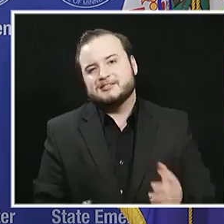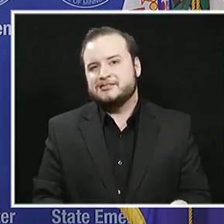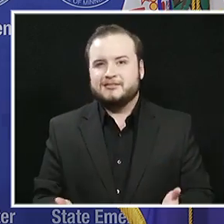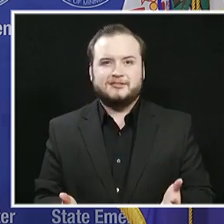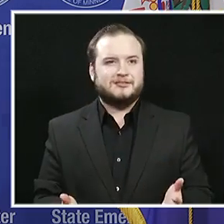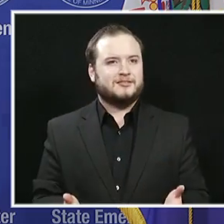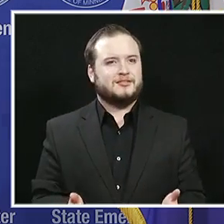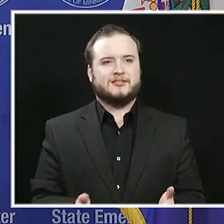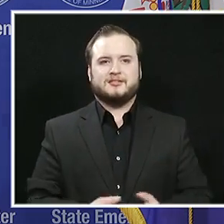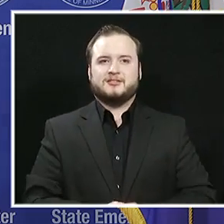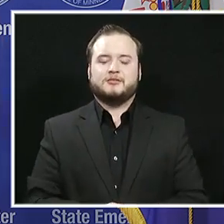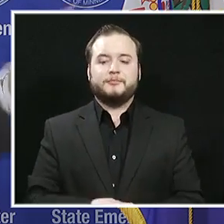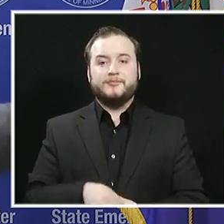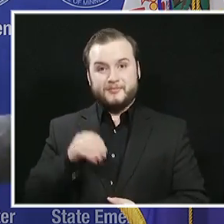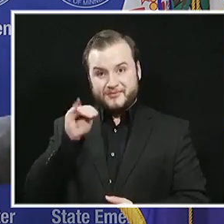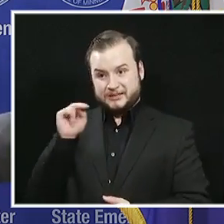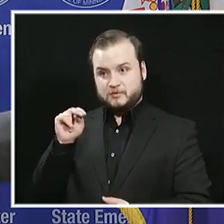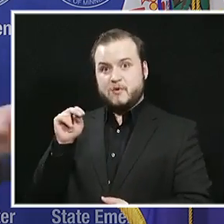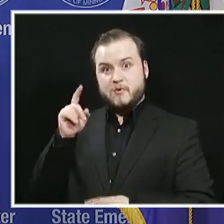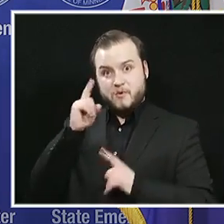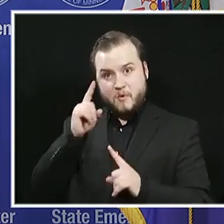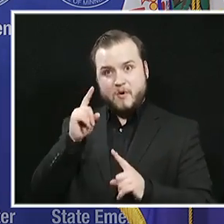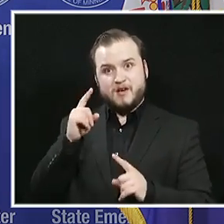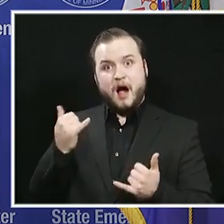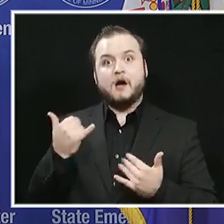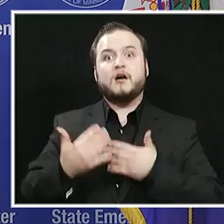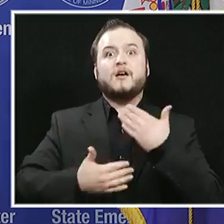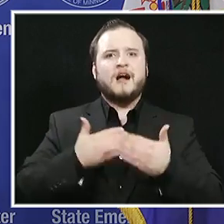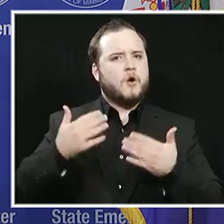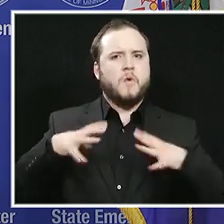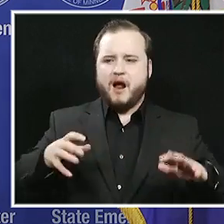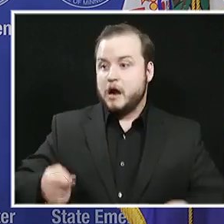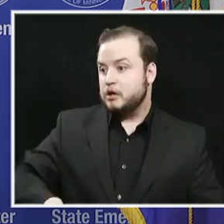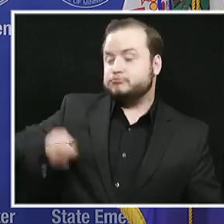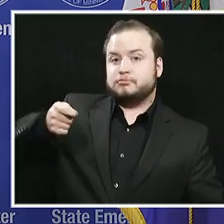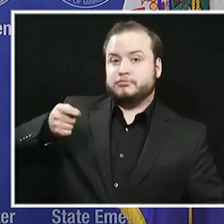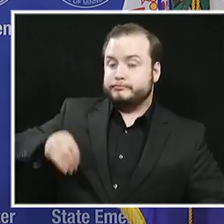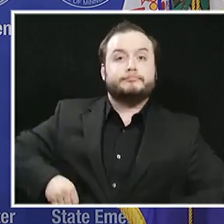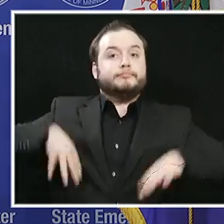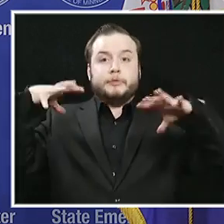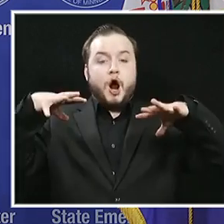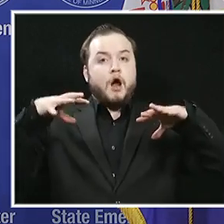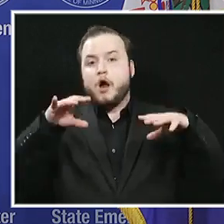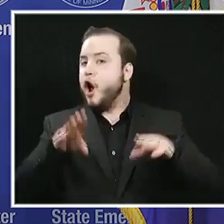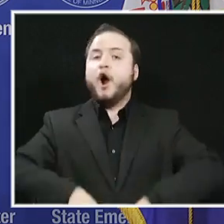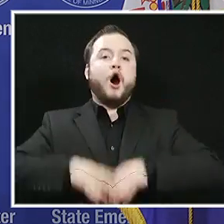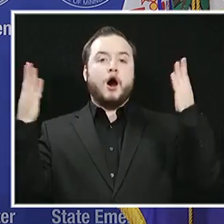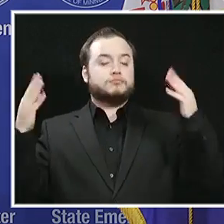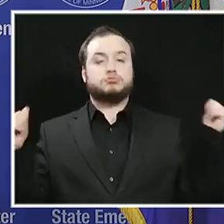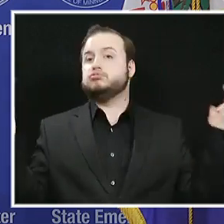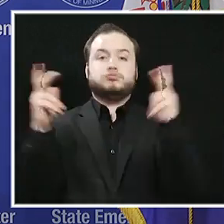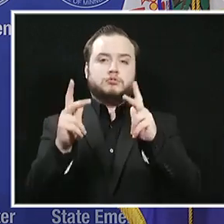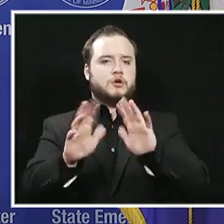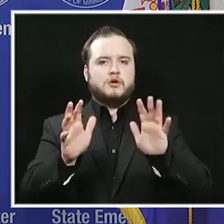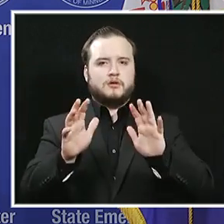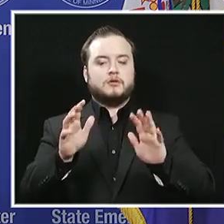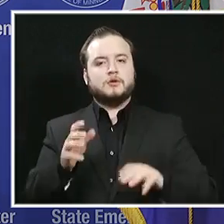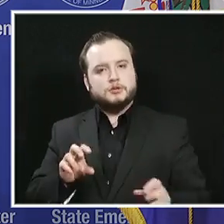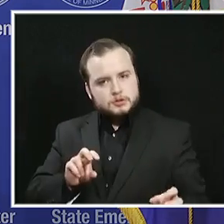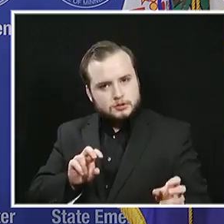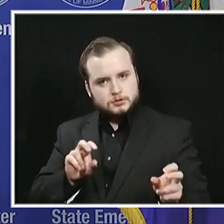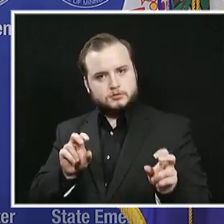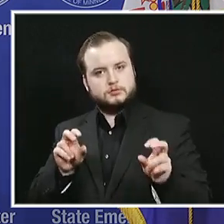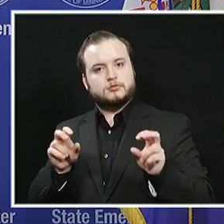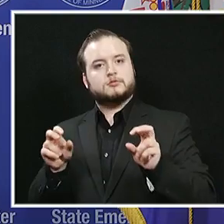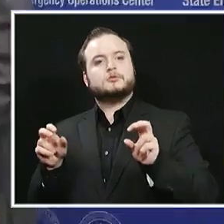not everything's opens tomorrow, and it's not everything's locked down. There's somewhere in between, and I think the slide I showed previously about where we're at bears